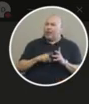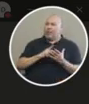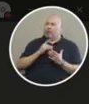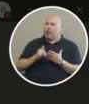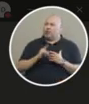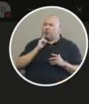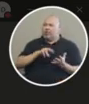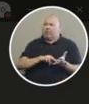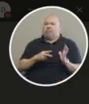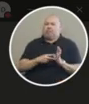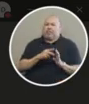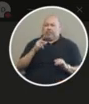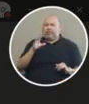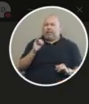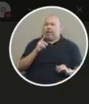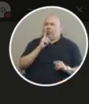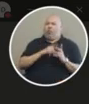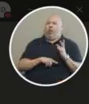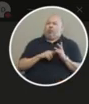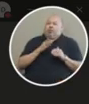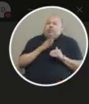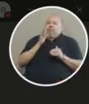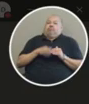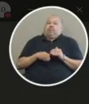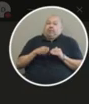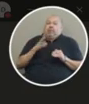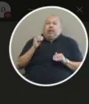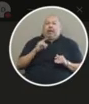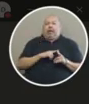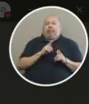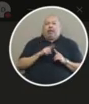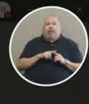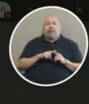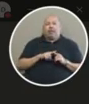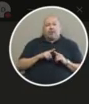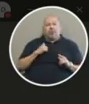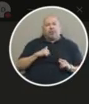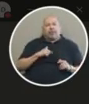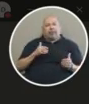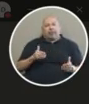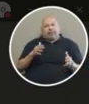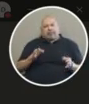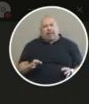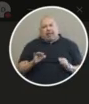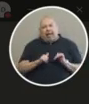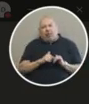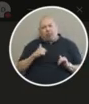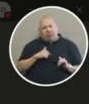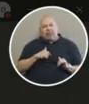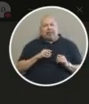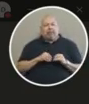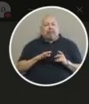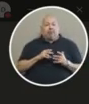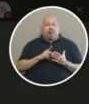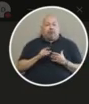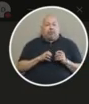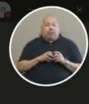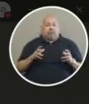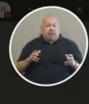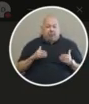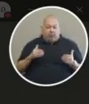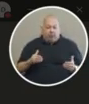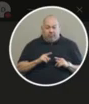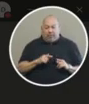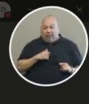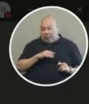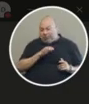project was and what was completed through that project, and then we can decide, how we can expand that project moving forward.